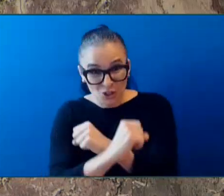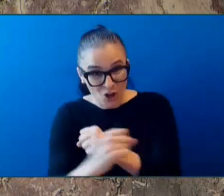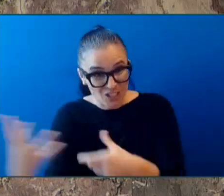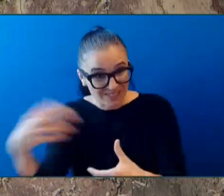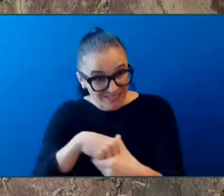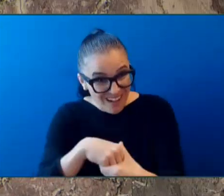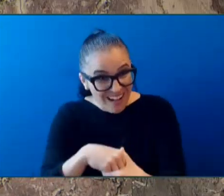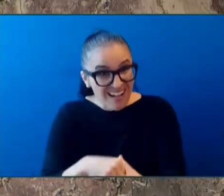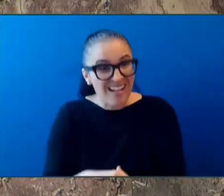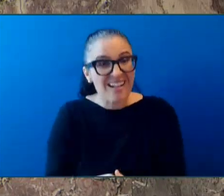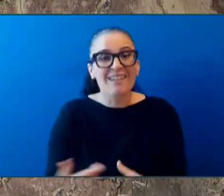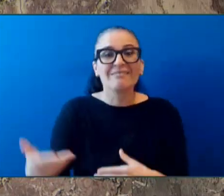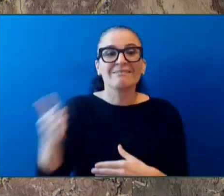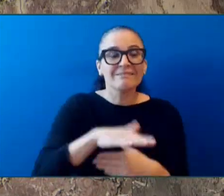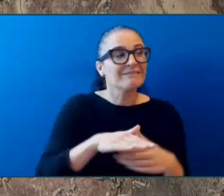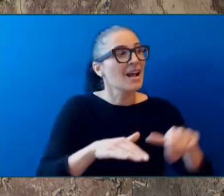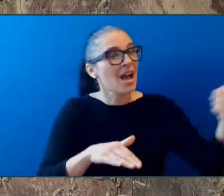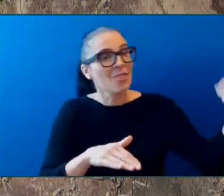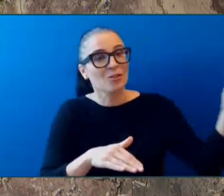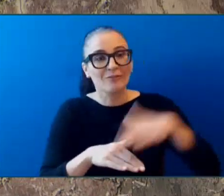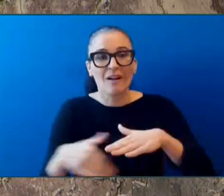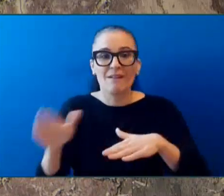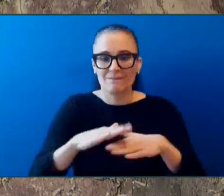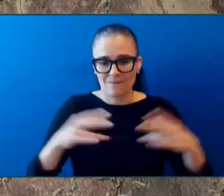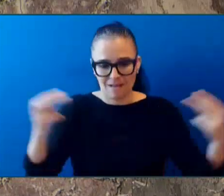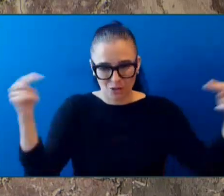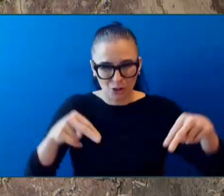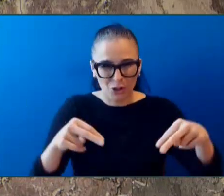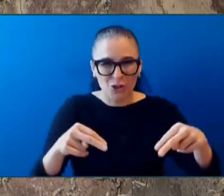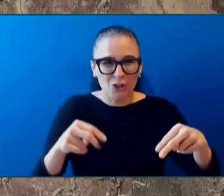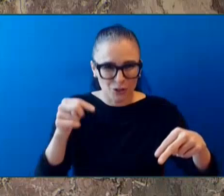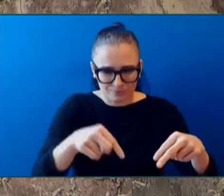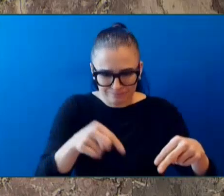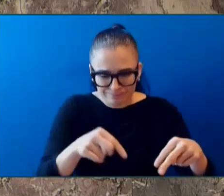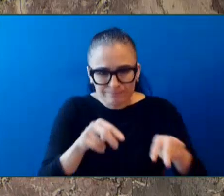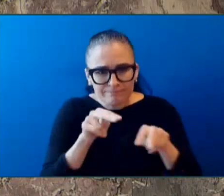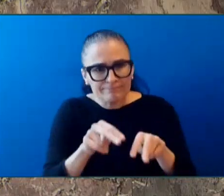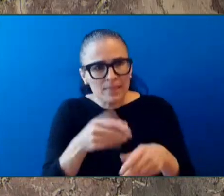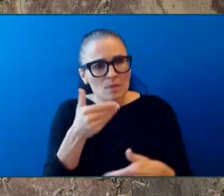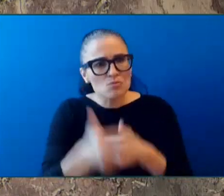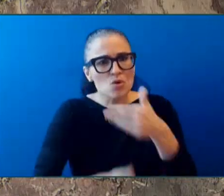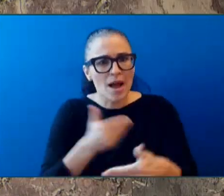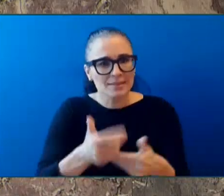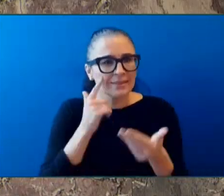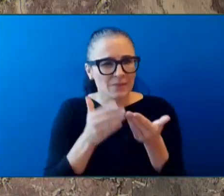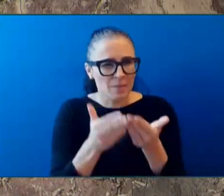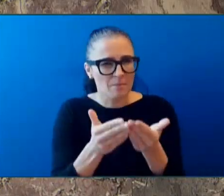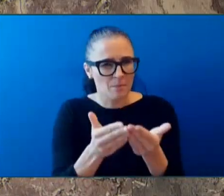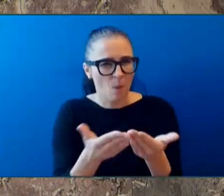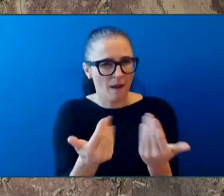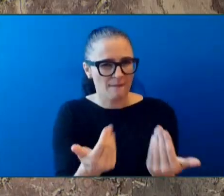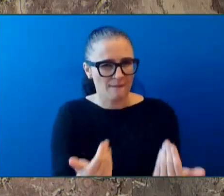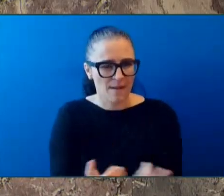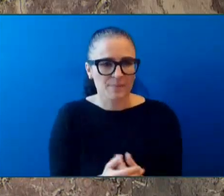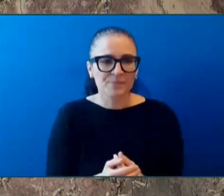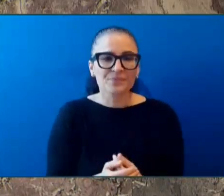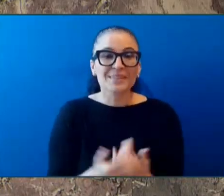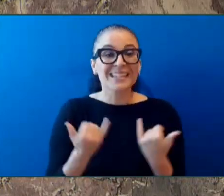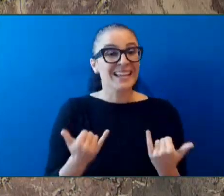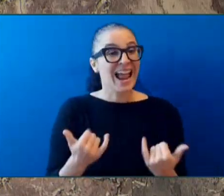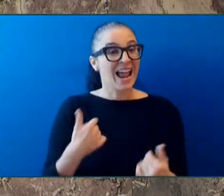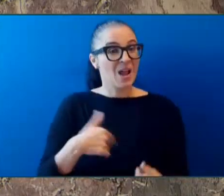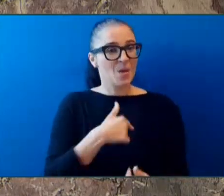are monitoring what is going on. We are waiting for the Canadian Coast Guard to deal with the fact that there is